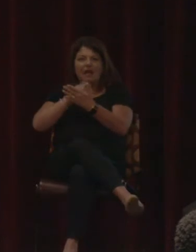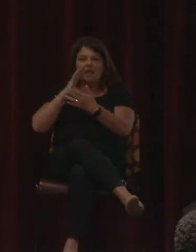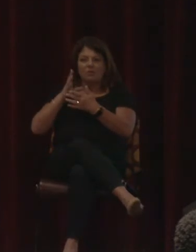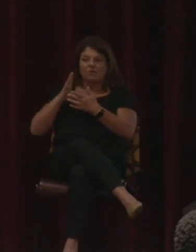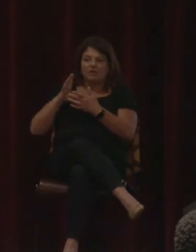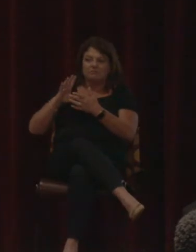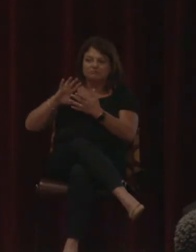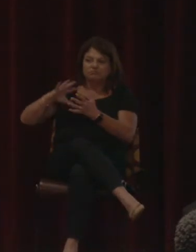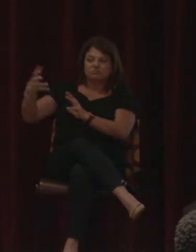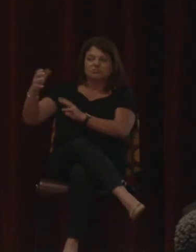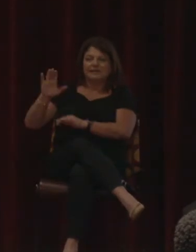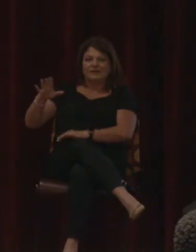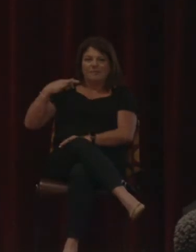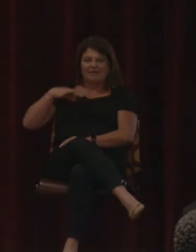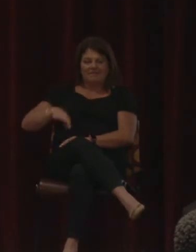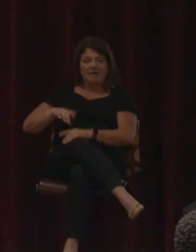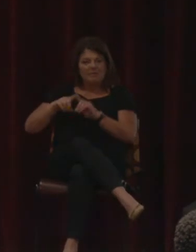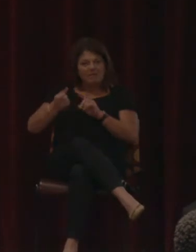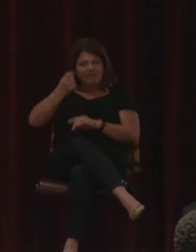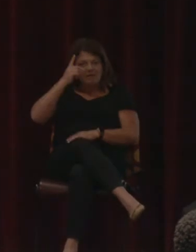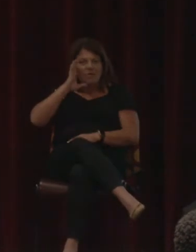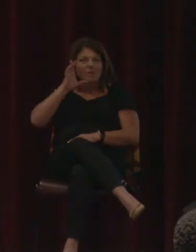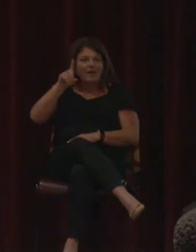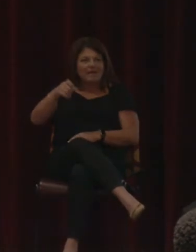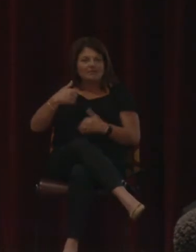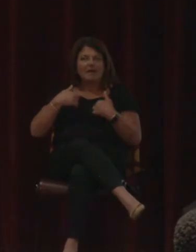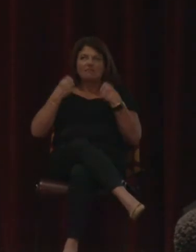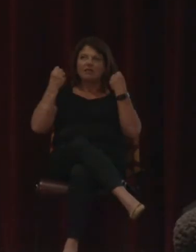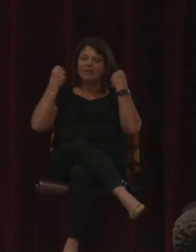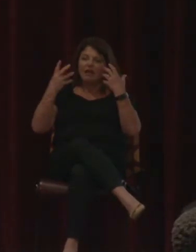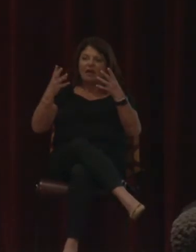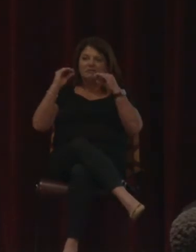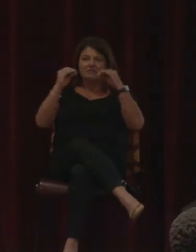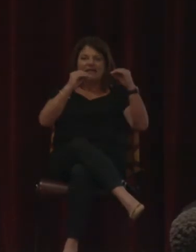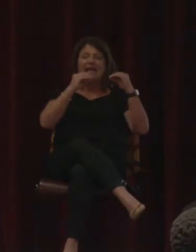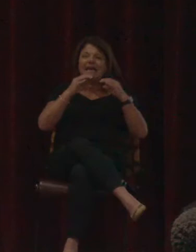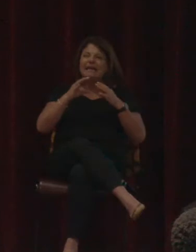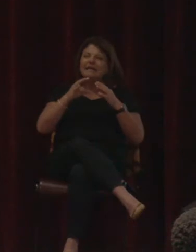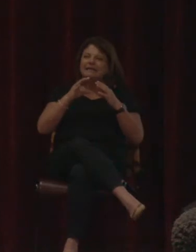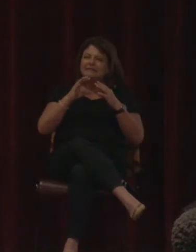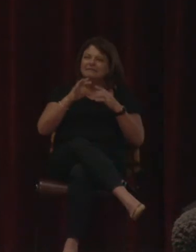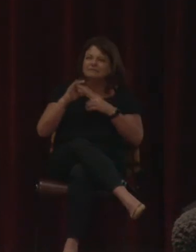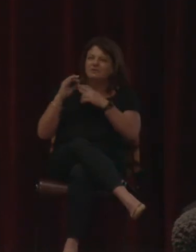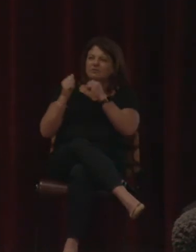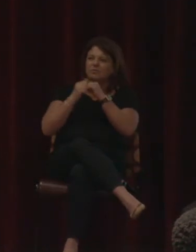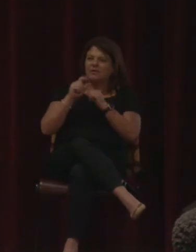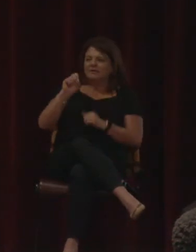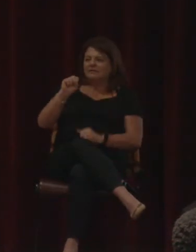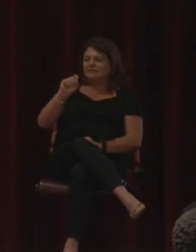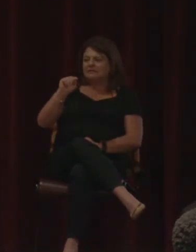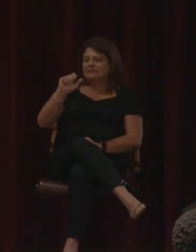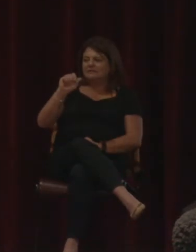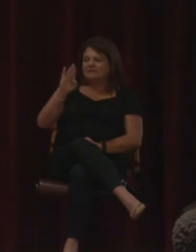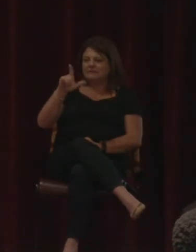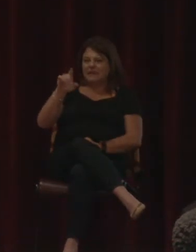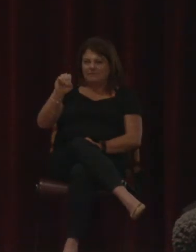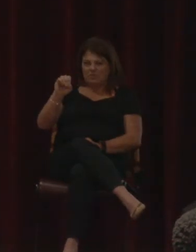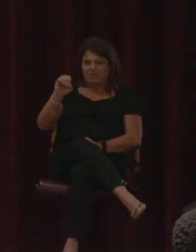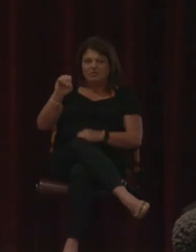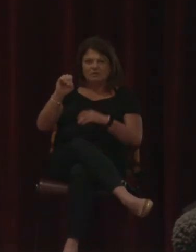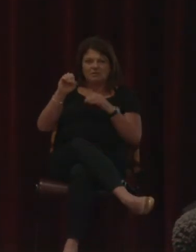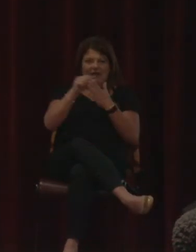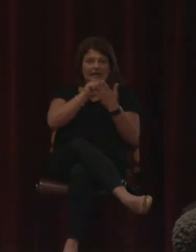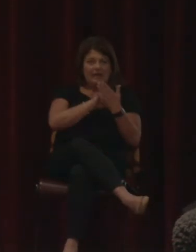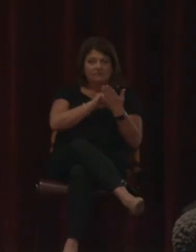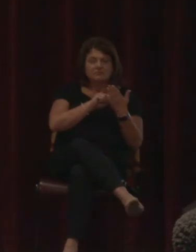think we're going to have a lot of education, especially with the stable accounts, because I think people are going to be afraid if they don't understand the stable accounts